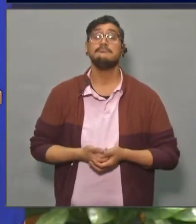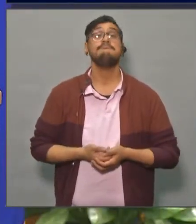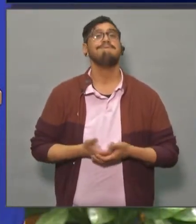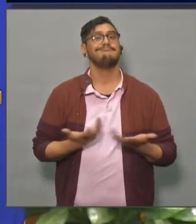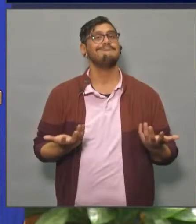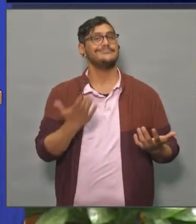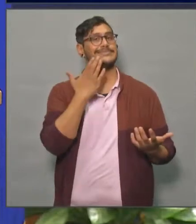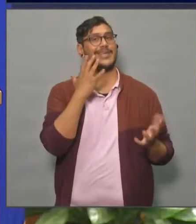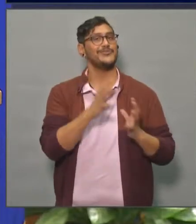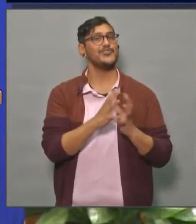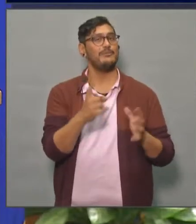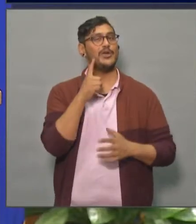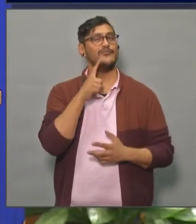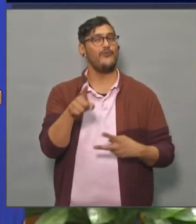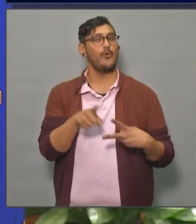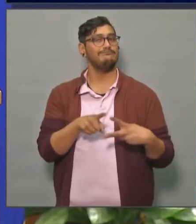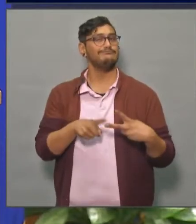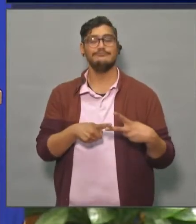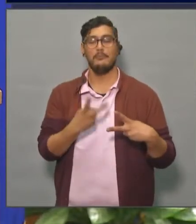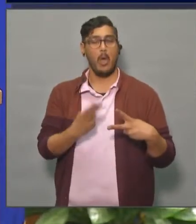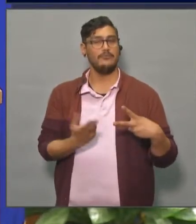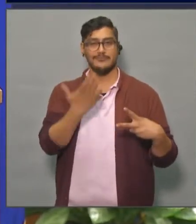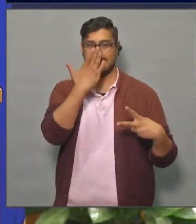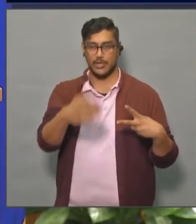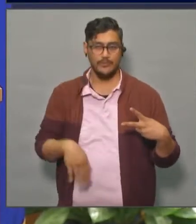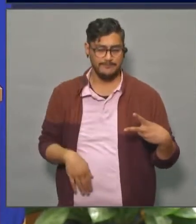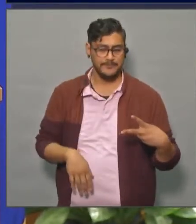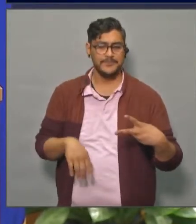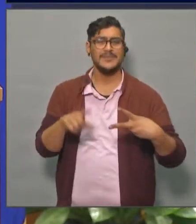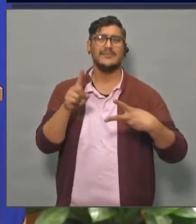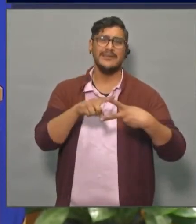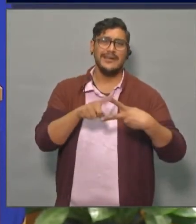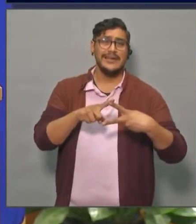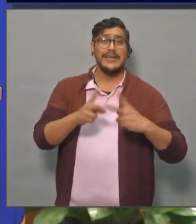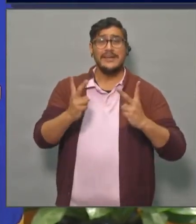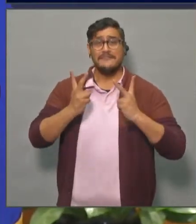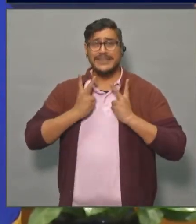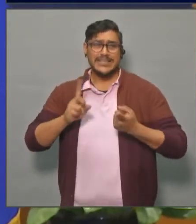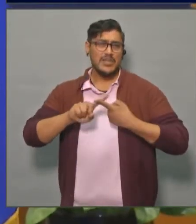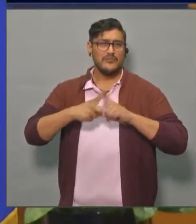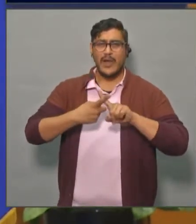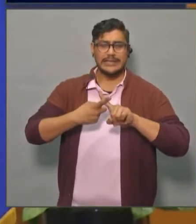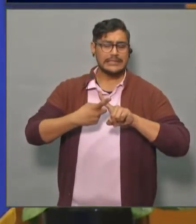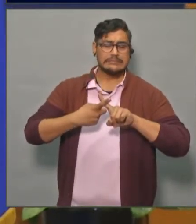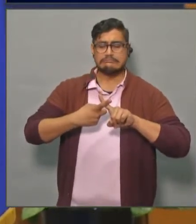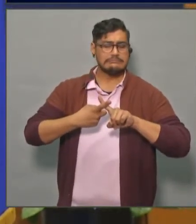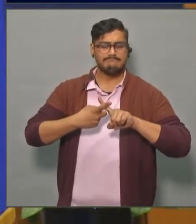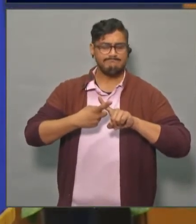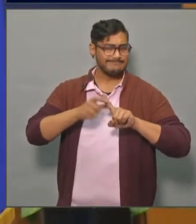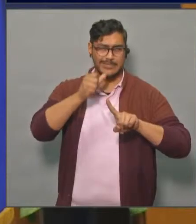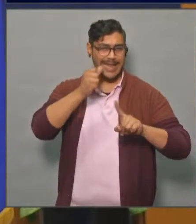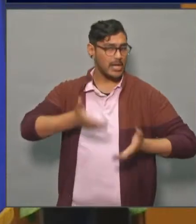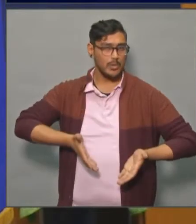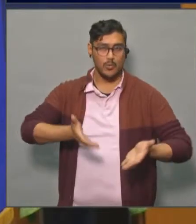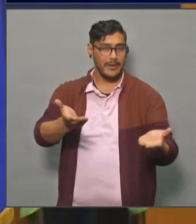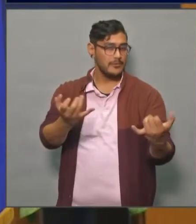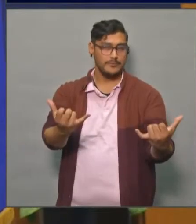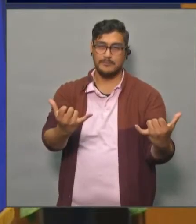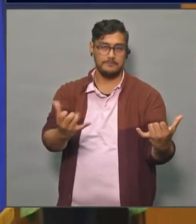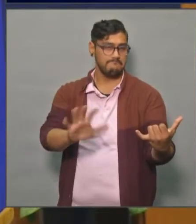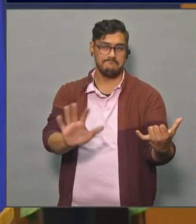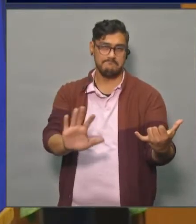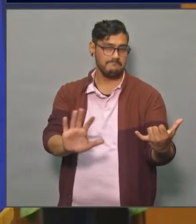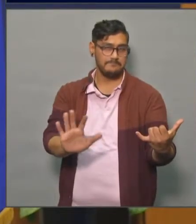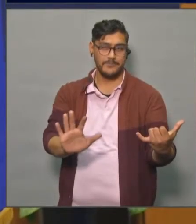Yeah, thanks so much for both questions. So yeah, you know, seeing friends, you know, we're not recommending that at this point in time. We